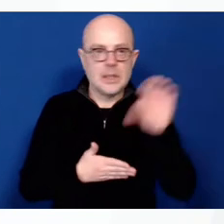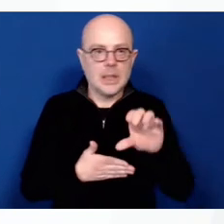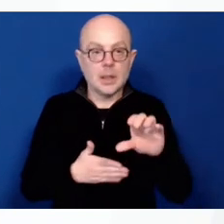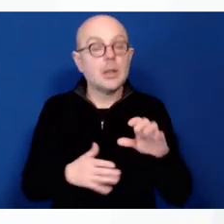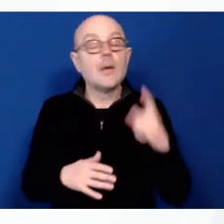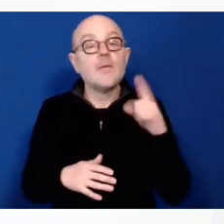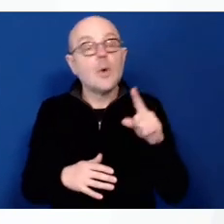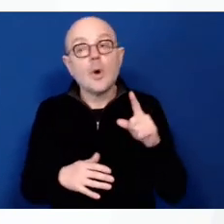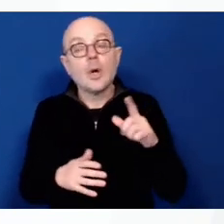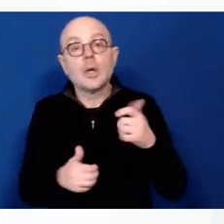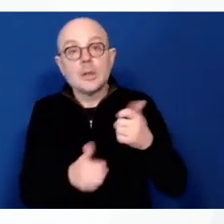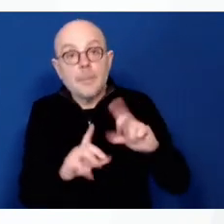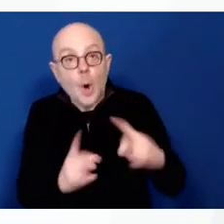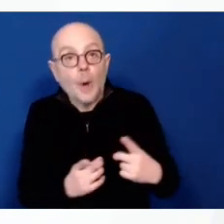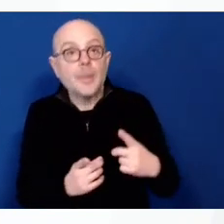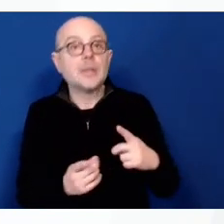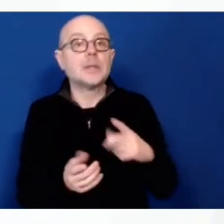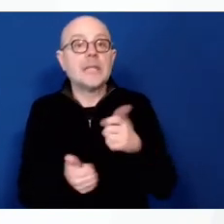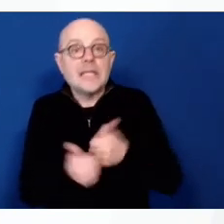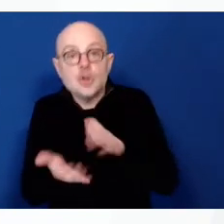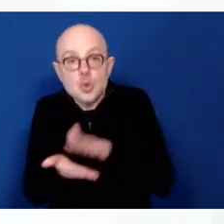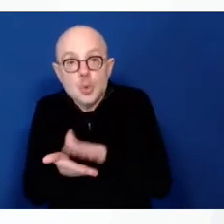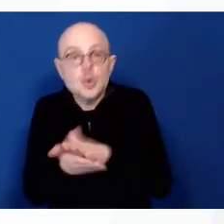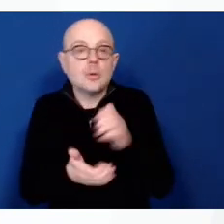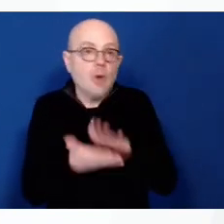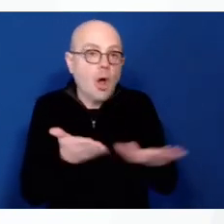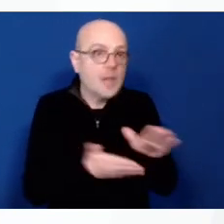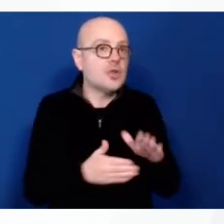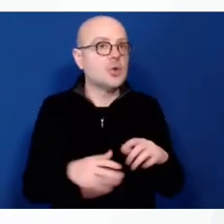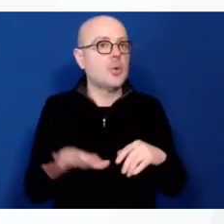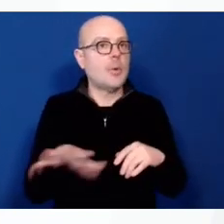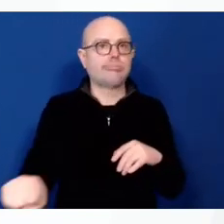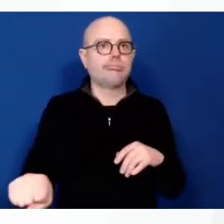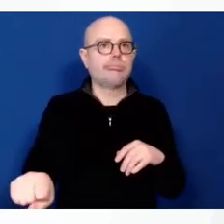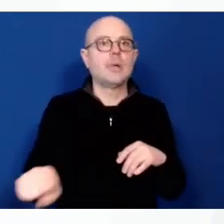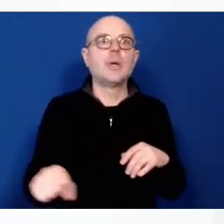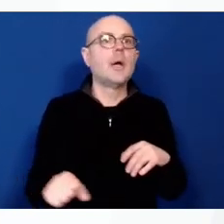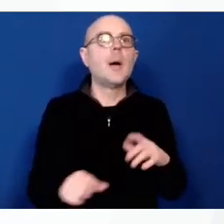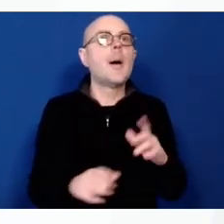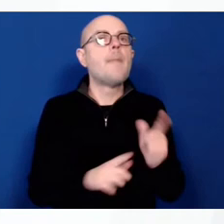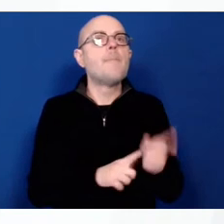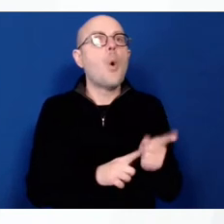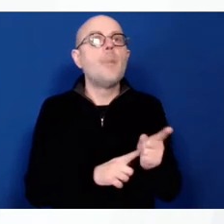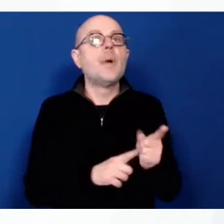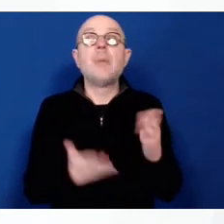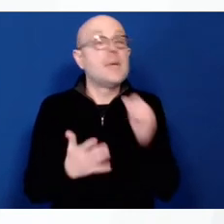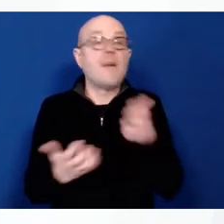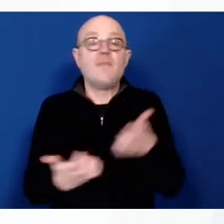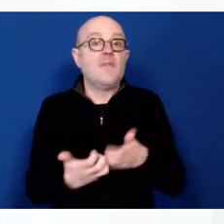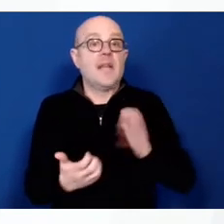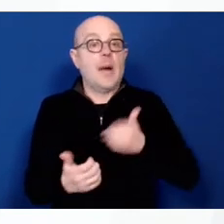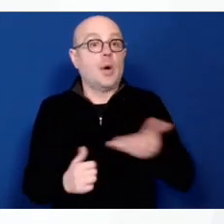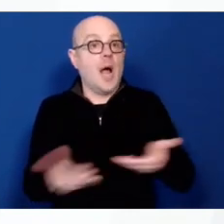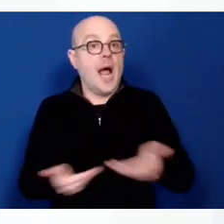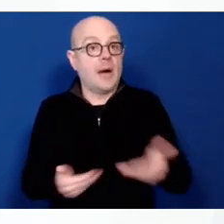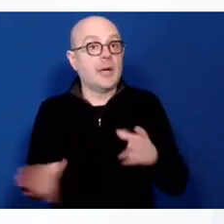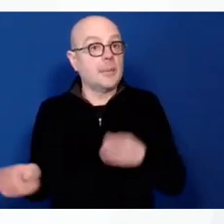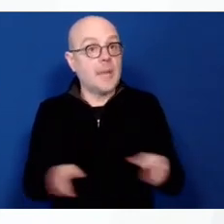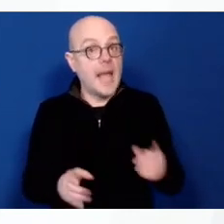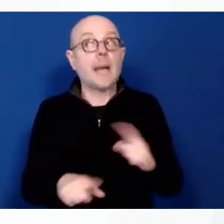and departments to seize upon unusual opportunities that might not fit within their hiring plan, but would greatly